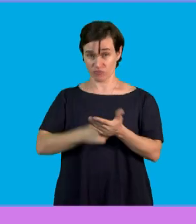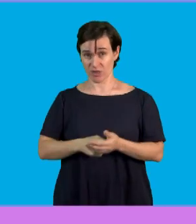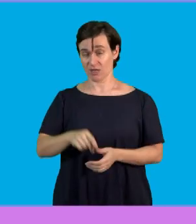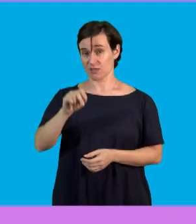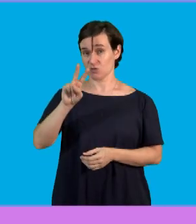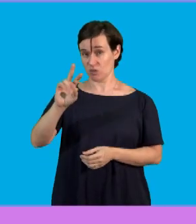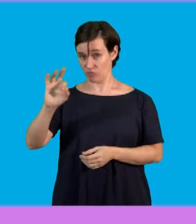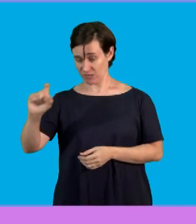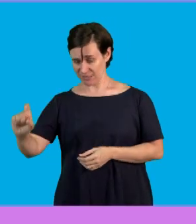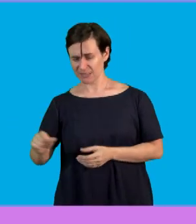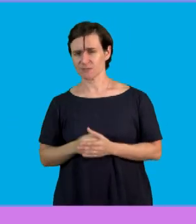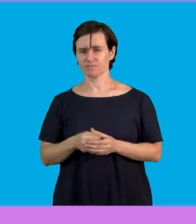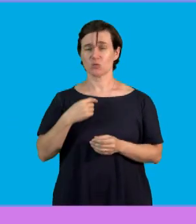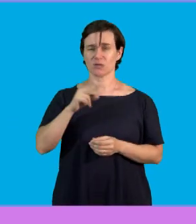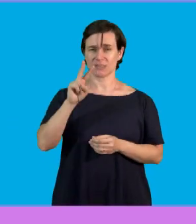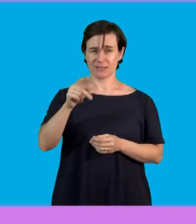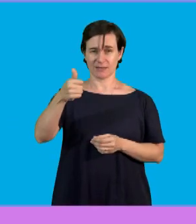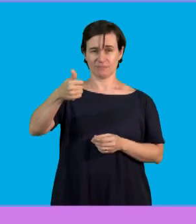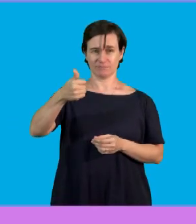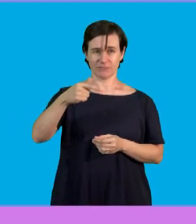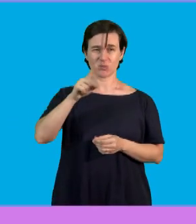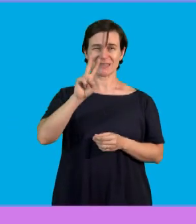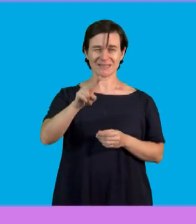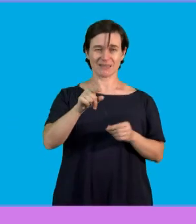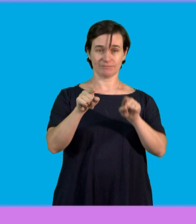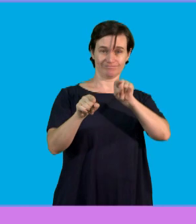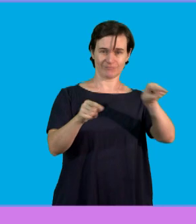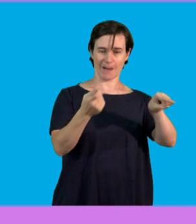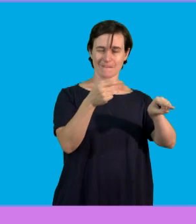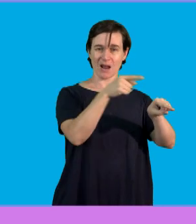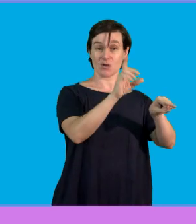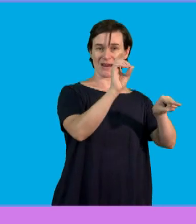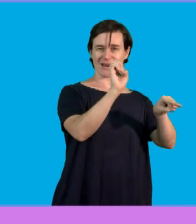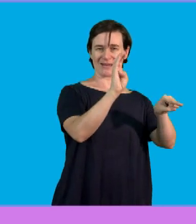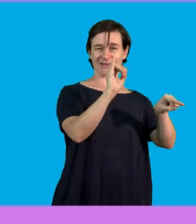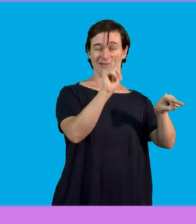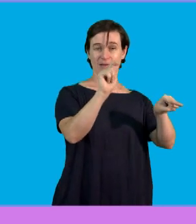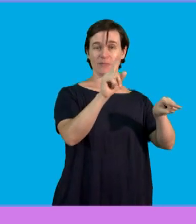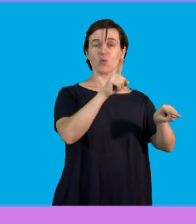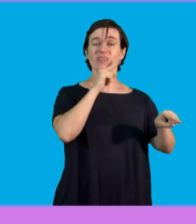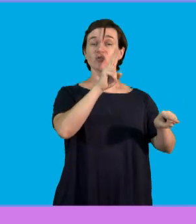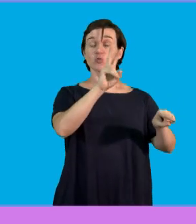29,373 rand 23, and we can see that there was a debit of which it was